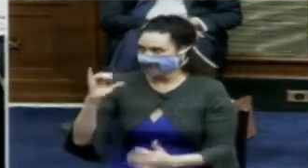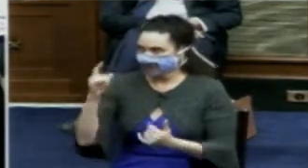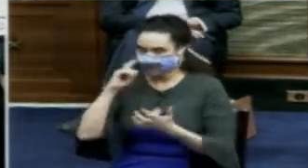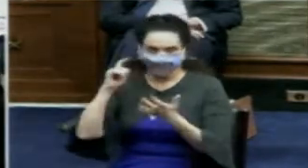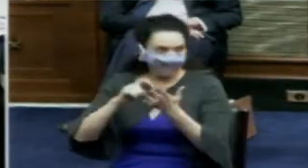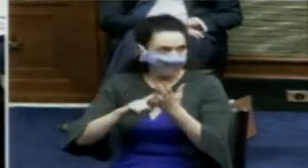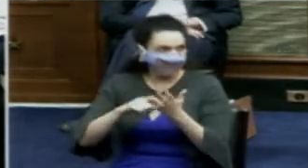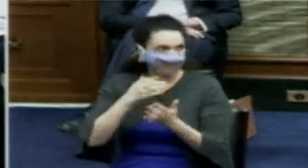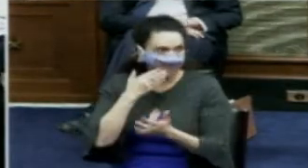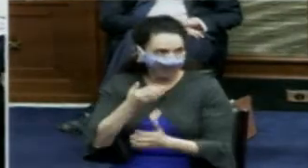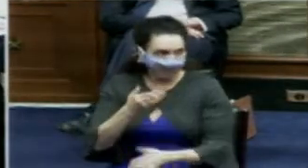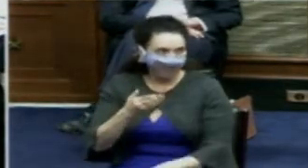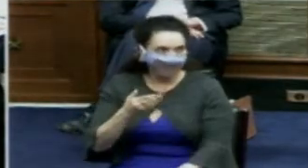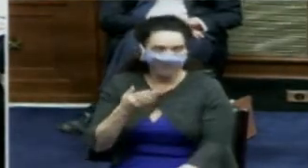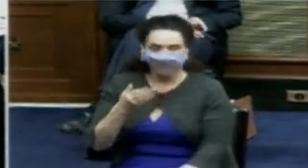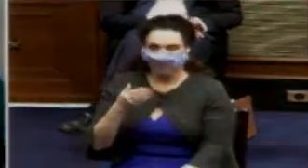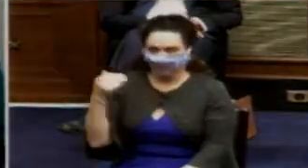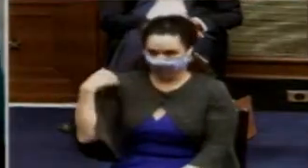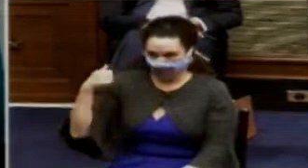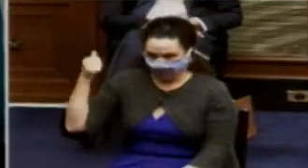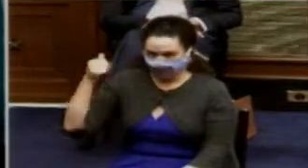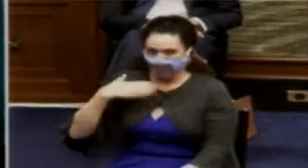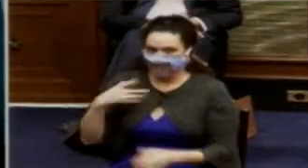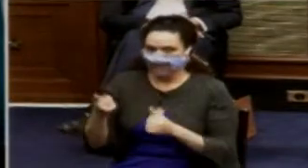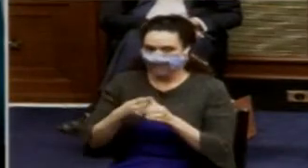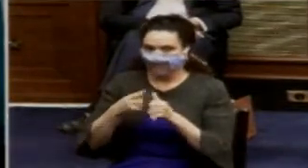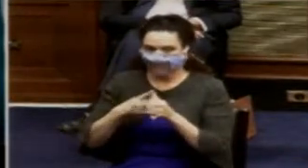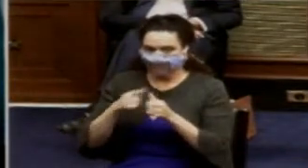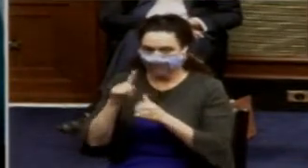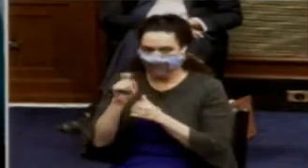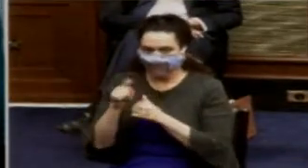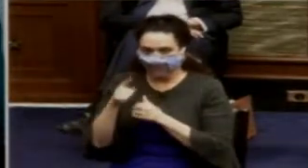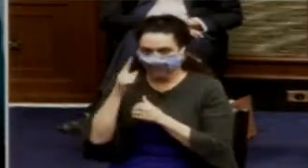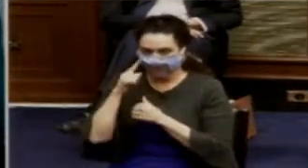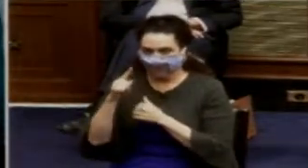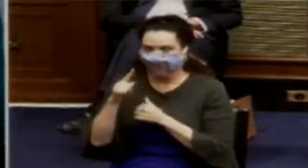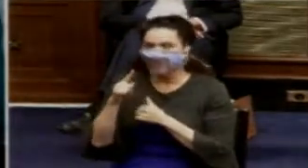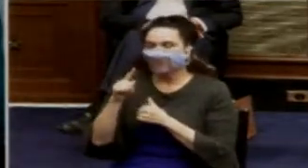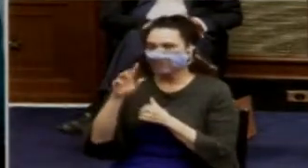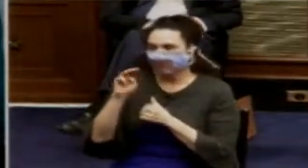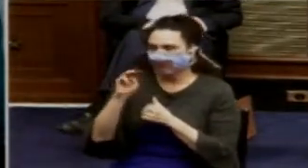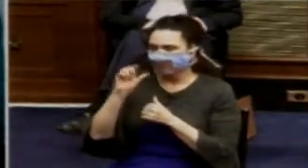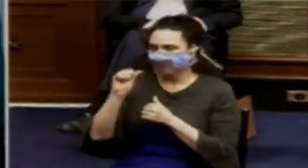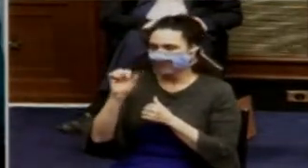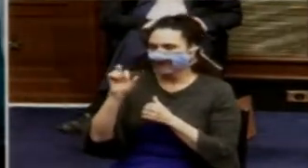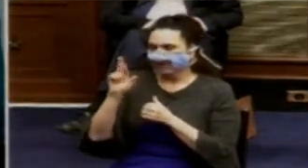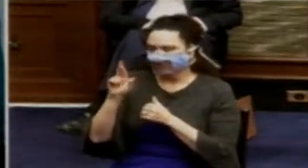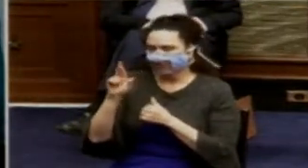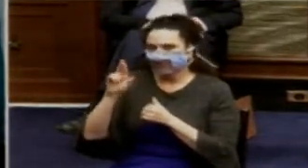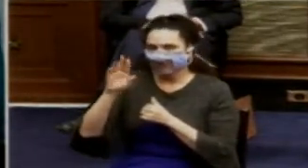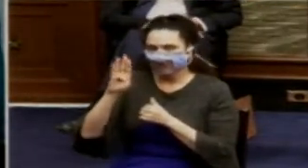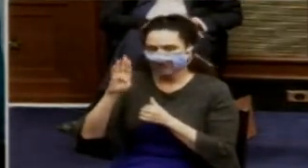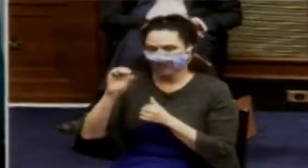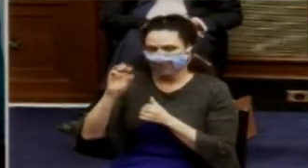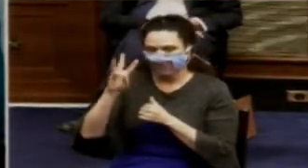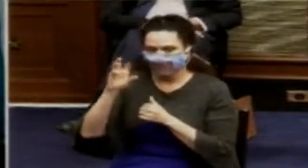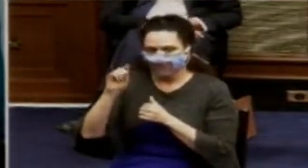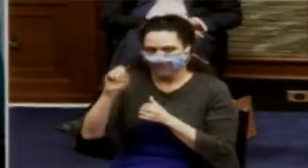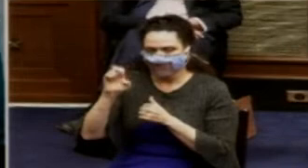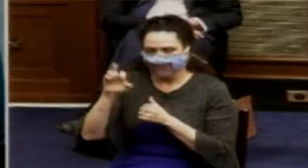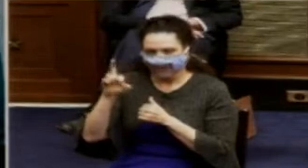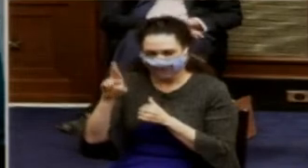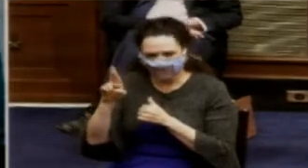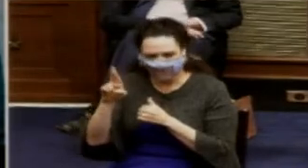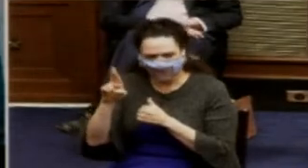Thank you, Madam Chairman. My first question is for Mayor Bowser. Where would you place the ideological makeup